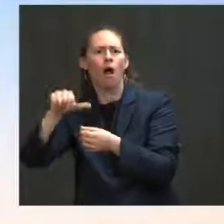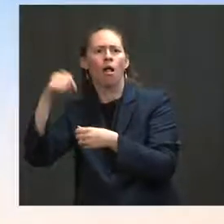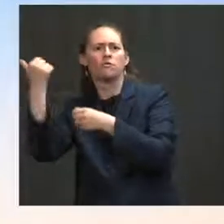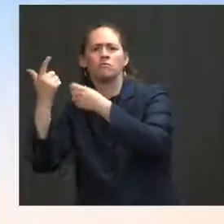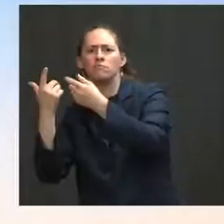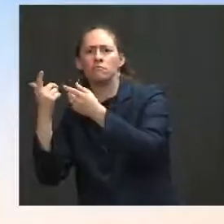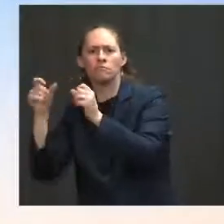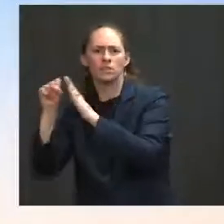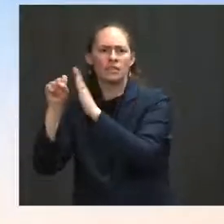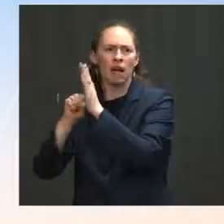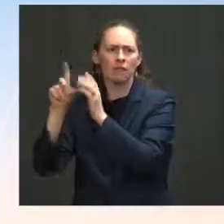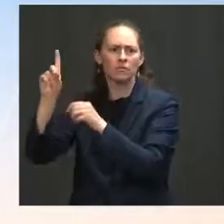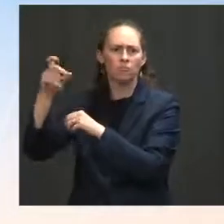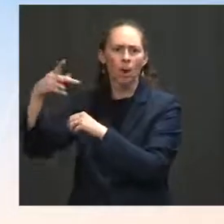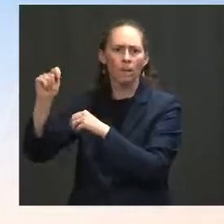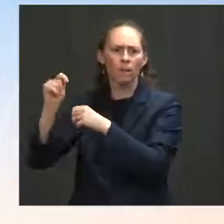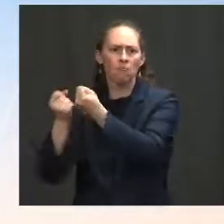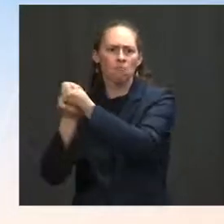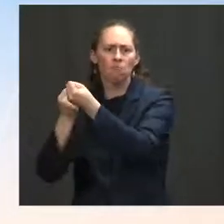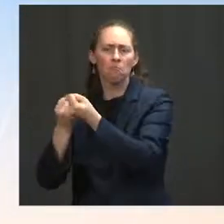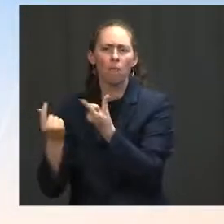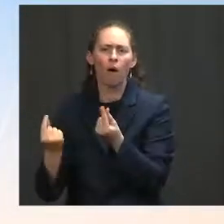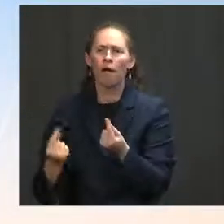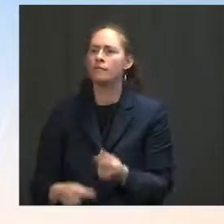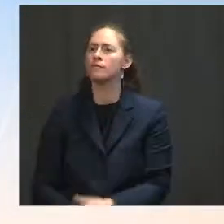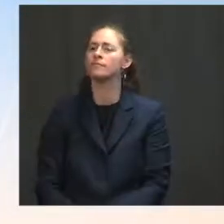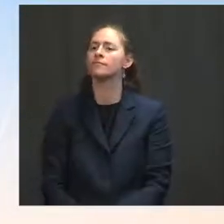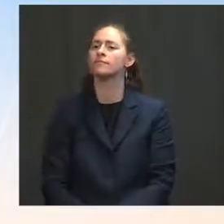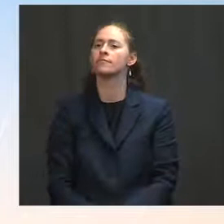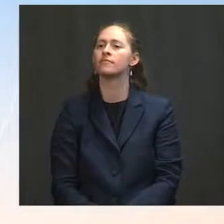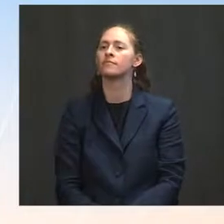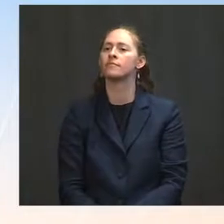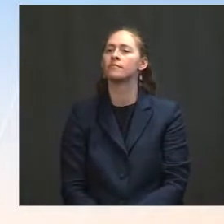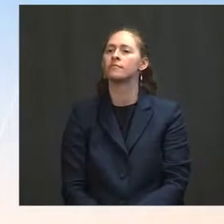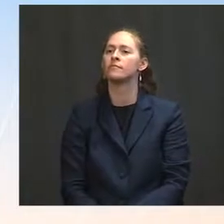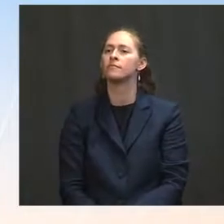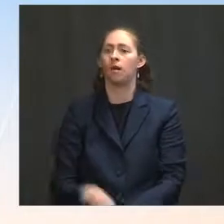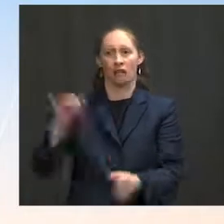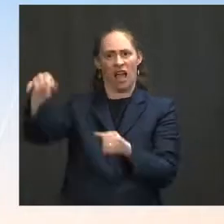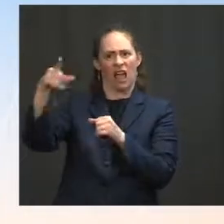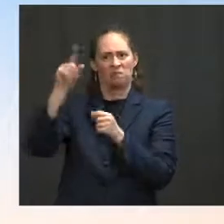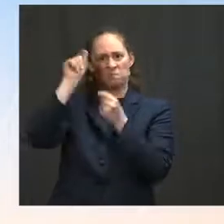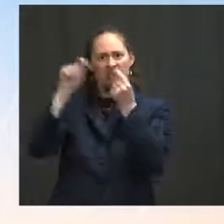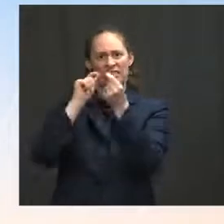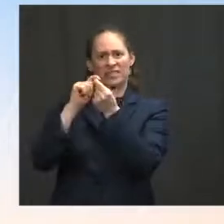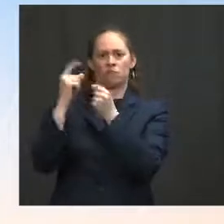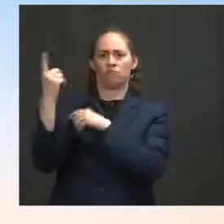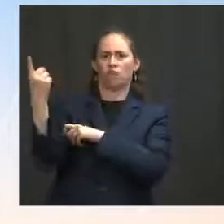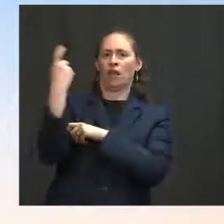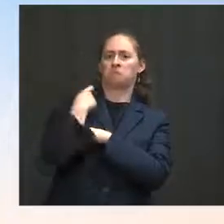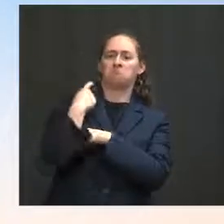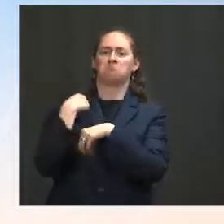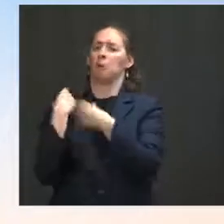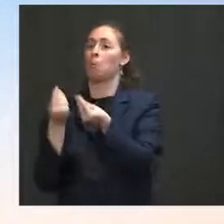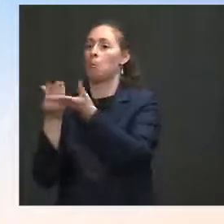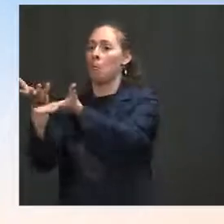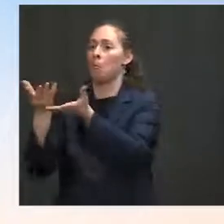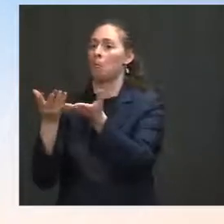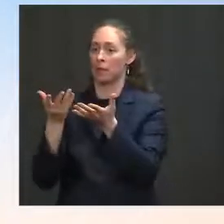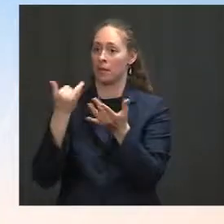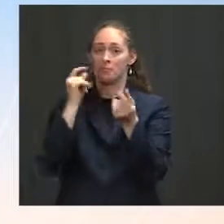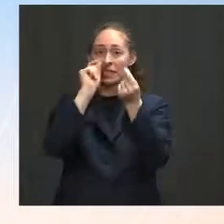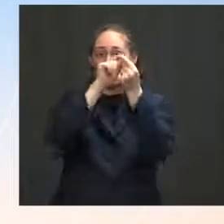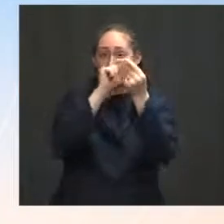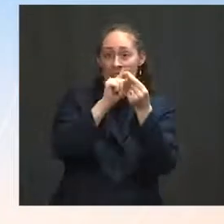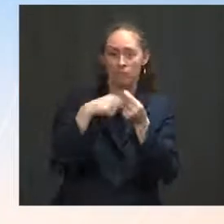Well, this action was in response to a specific request, so that's what it exactly was. I don't have a specific number. I can check and see if there's something